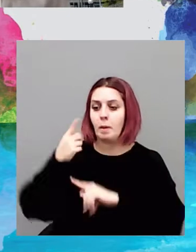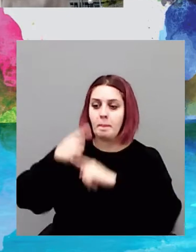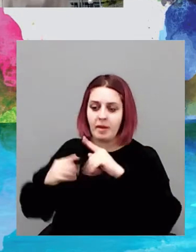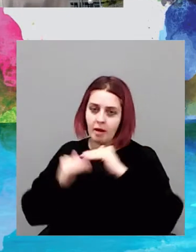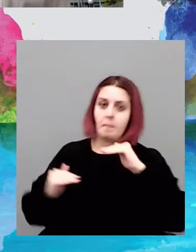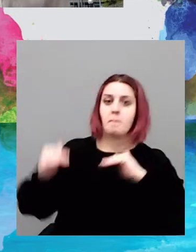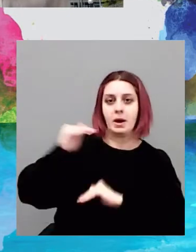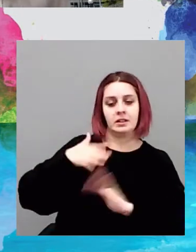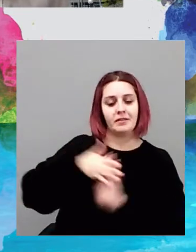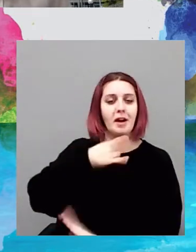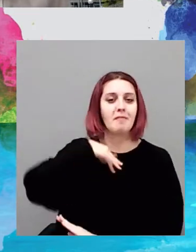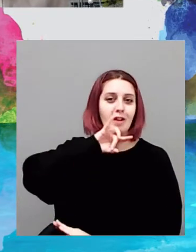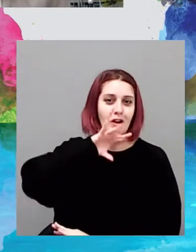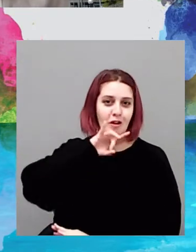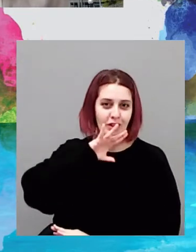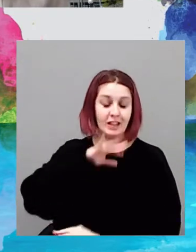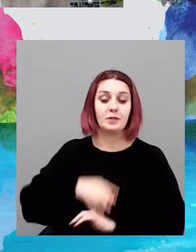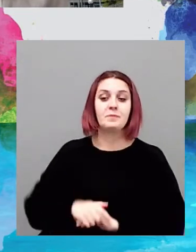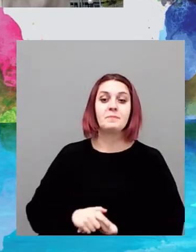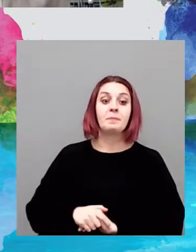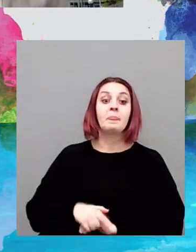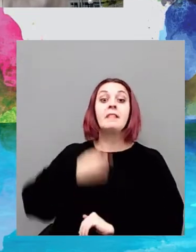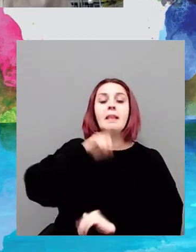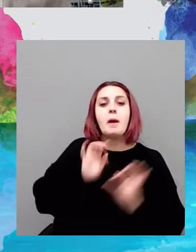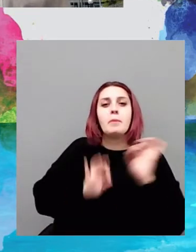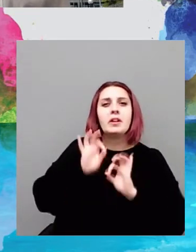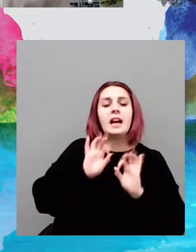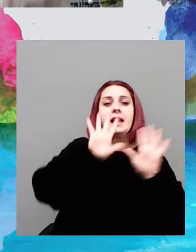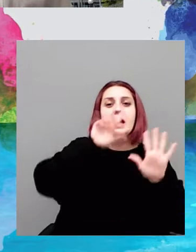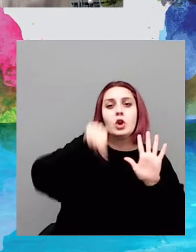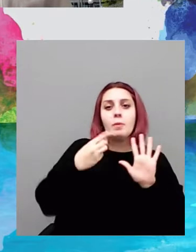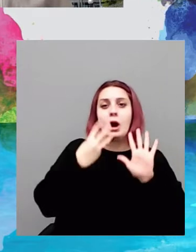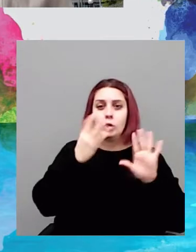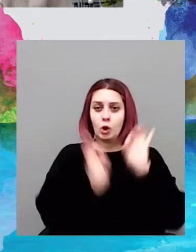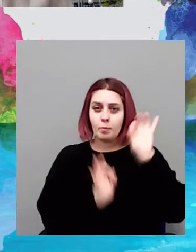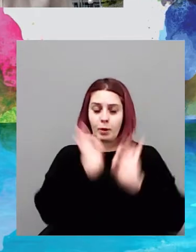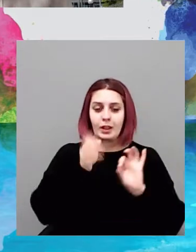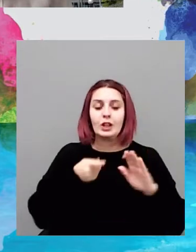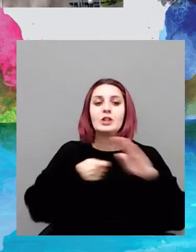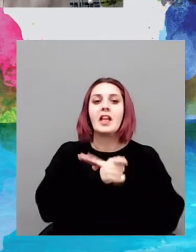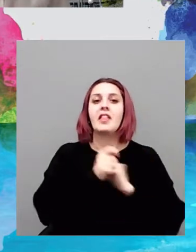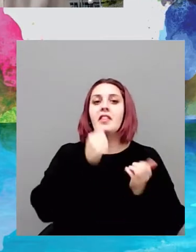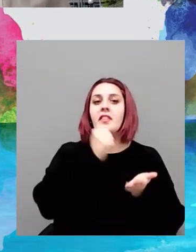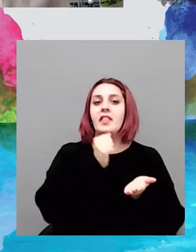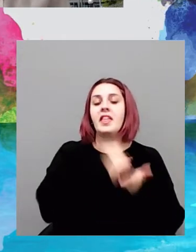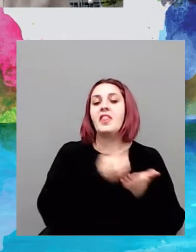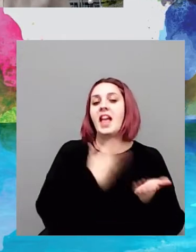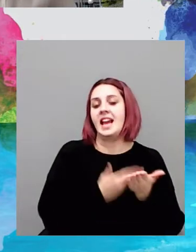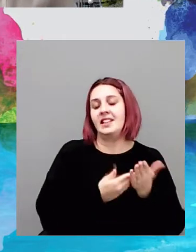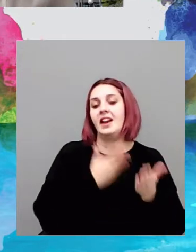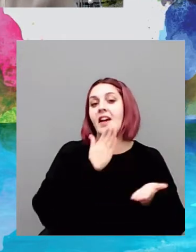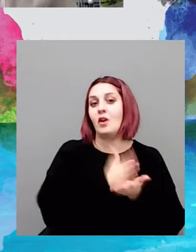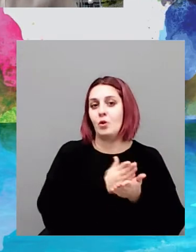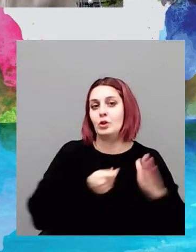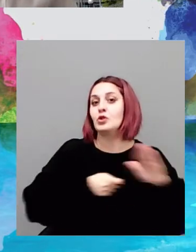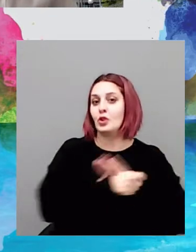quite above that. And we're very happy. And also, there's an important percentage that have requested certificates for the